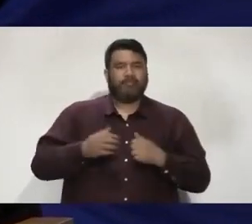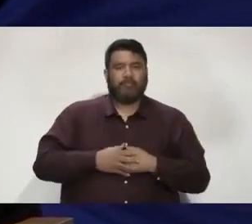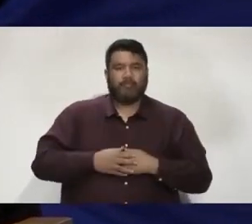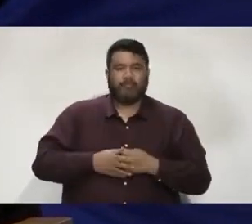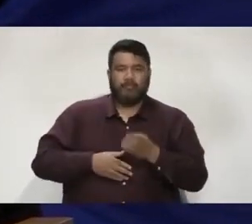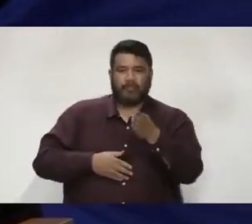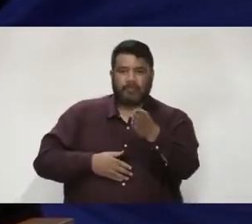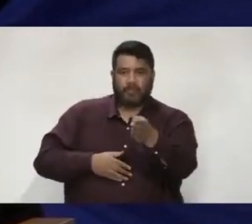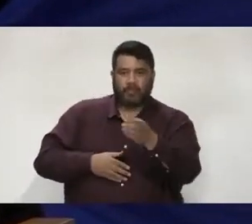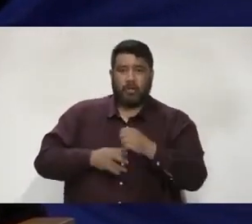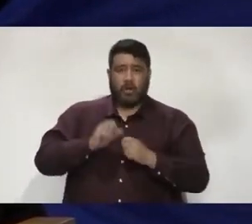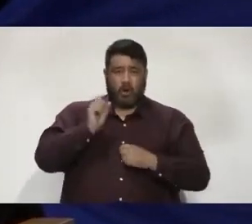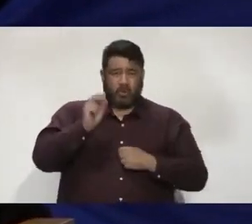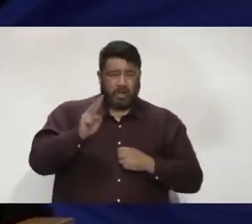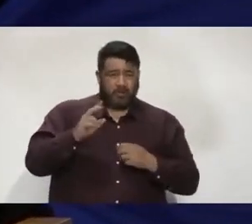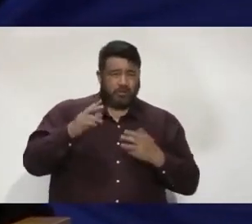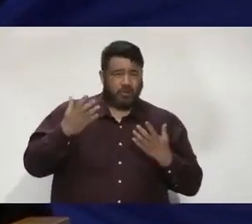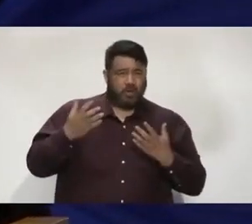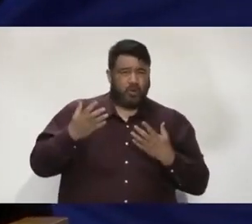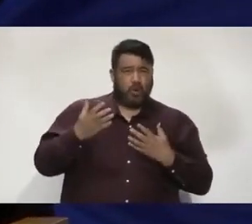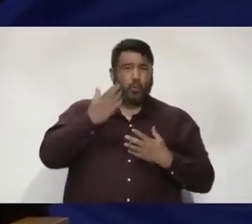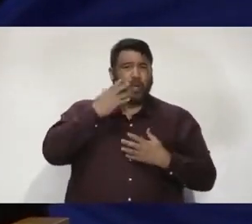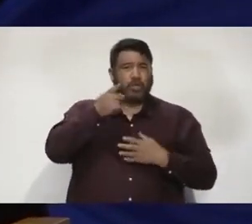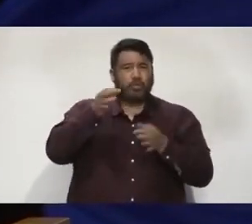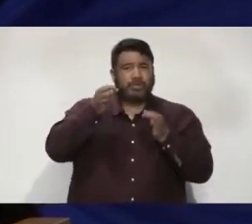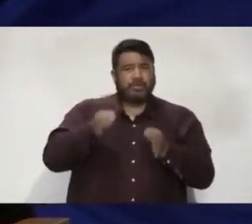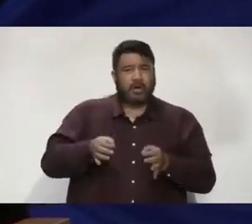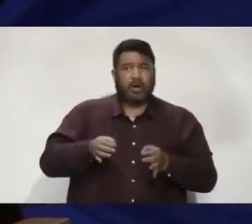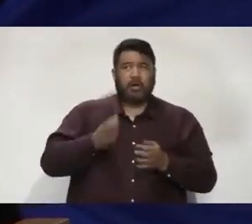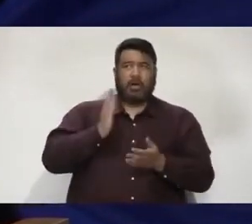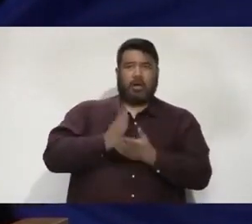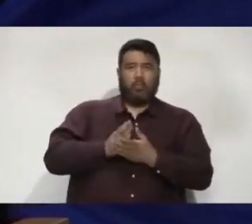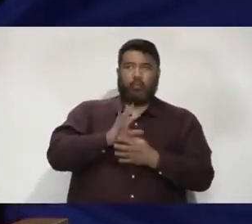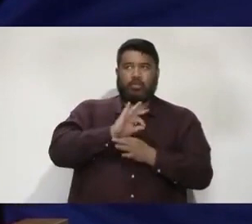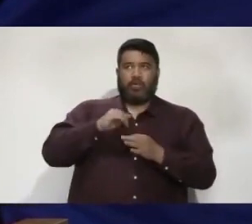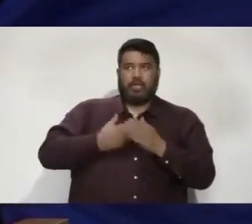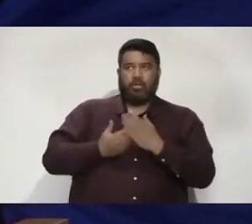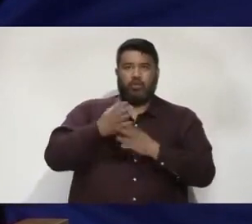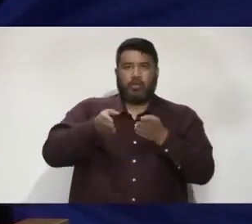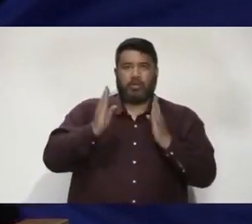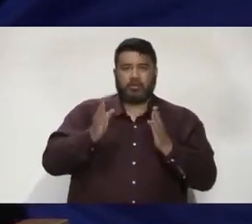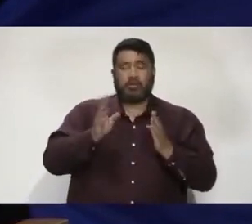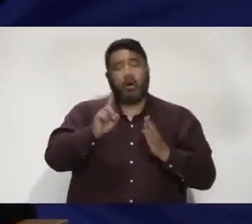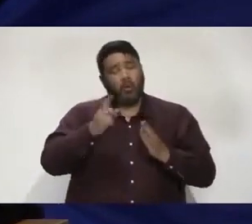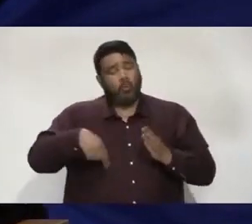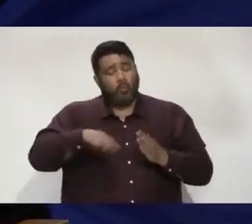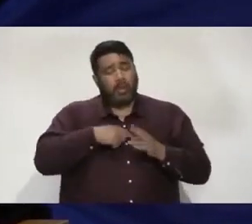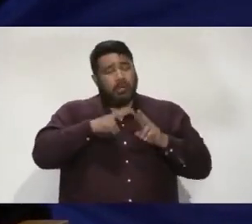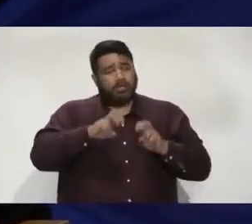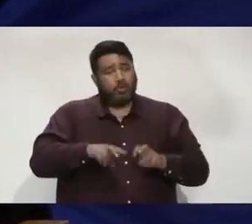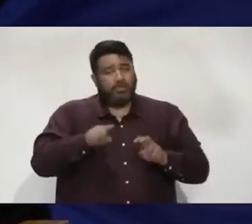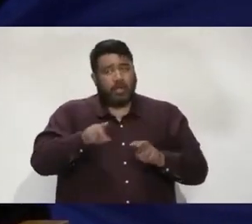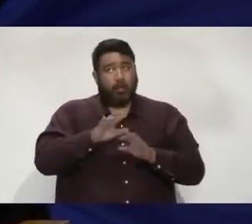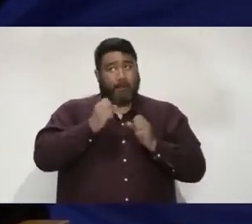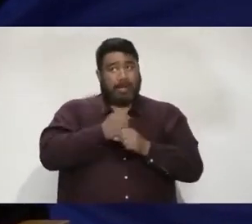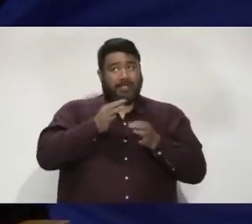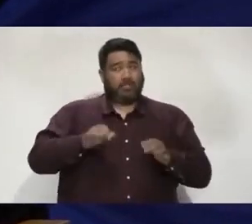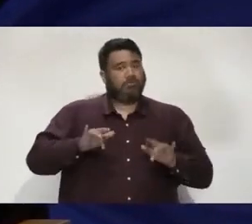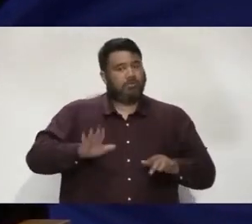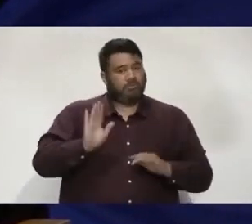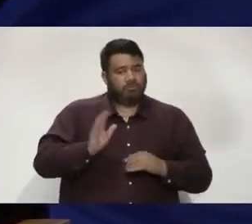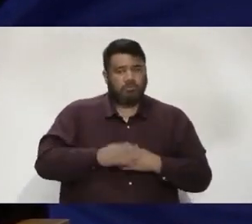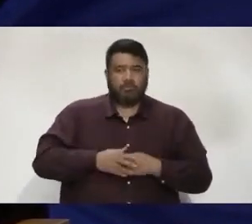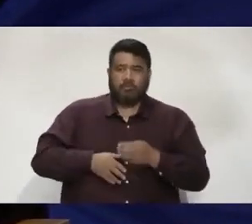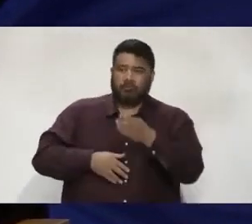need dedicated facilities or not? It's policy work that we're continuing to explore. Have you Genomic taken testing. any consideration